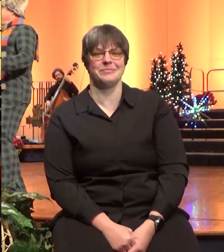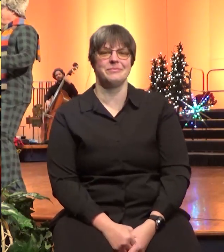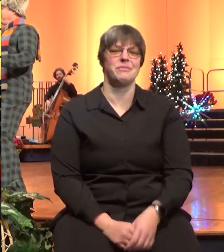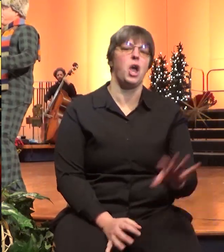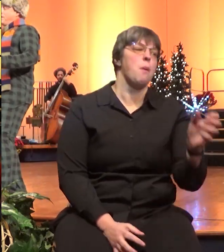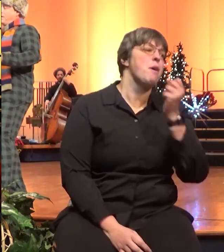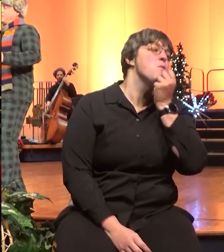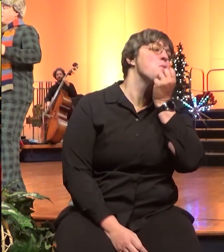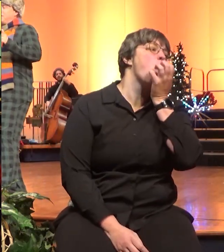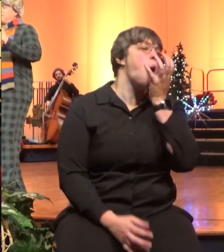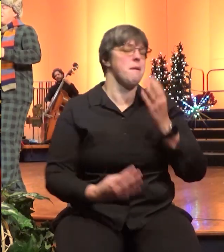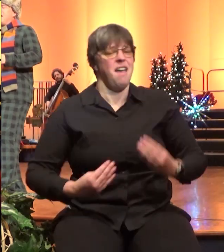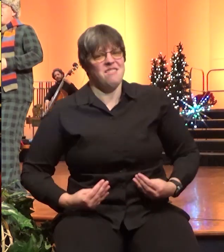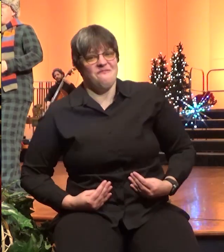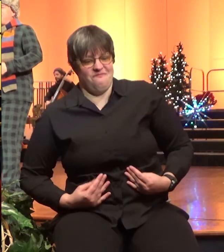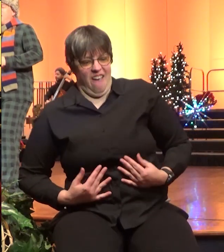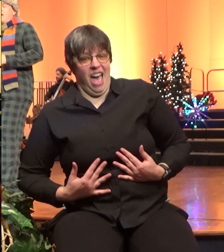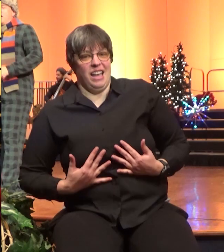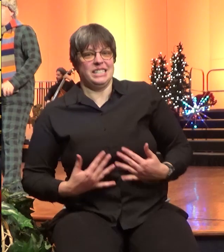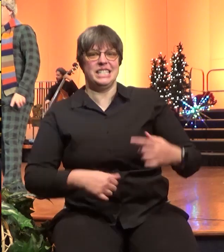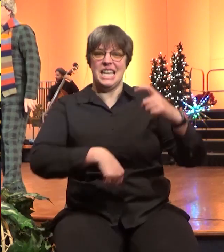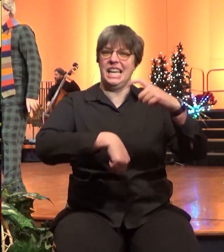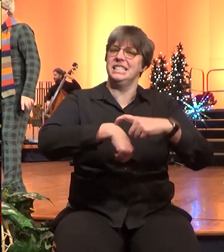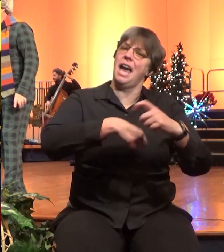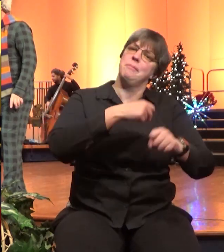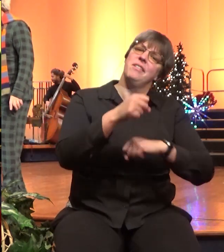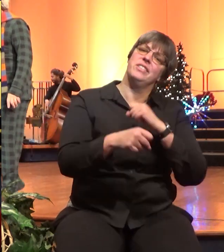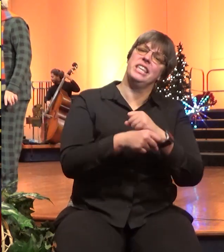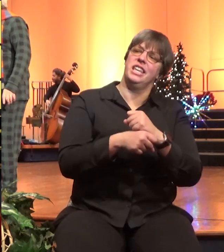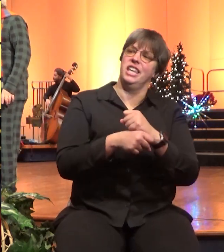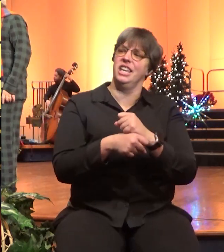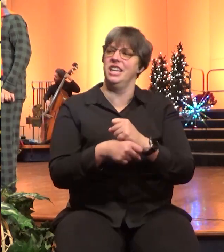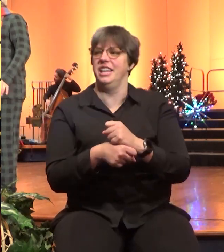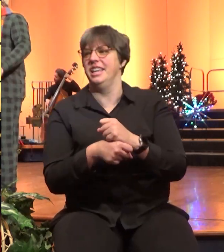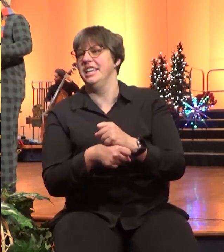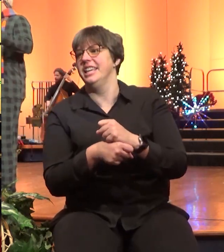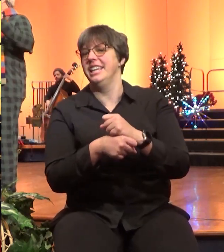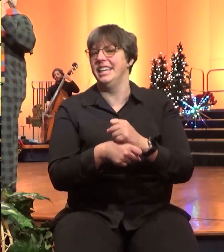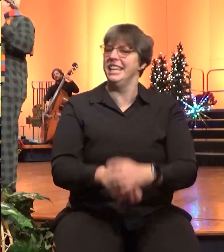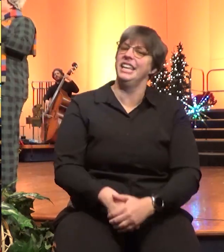Warm and fuzzy time of